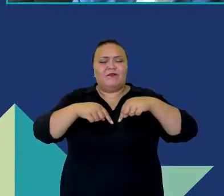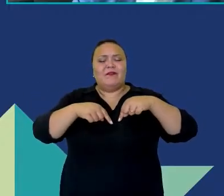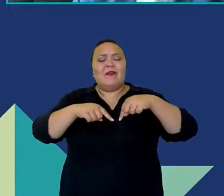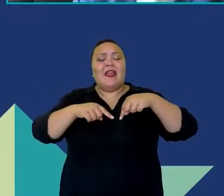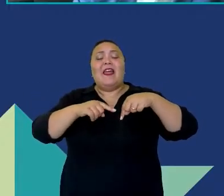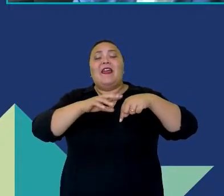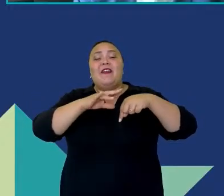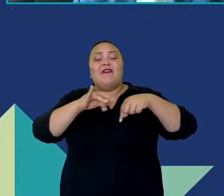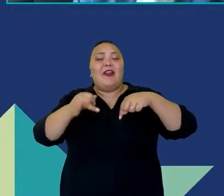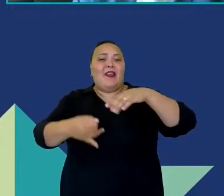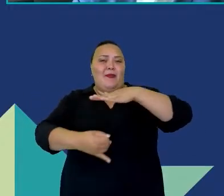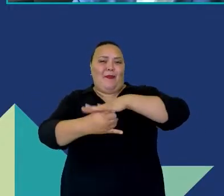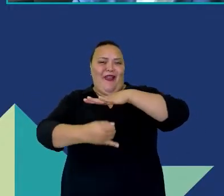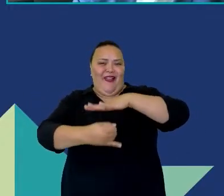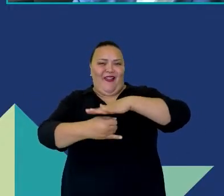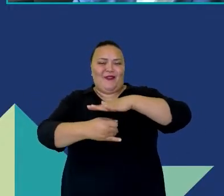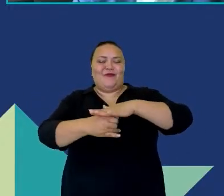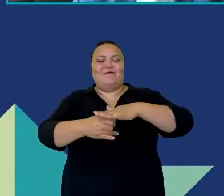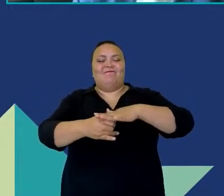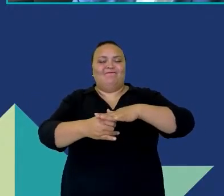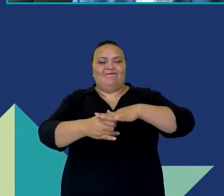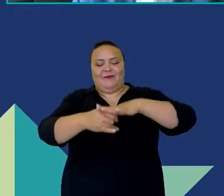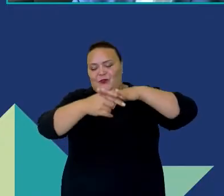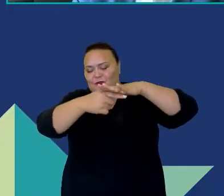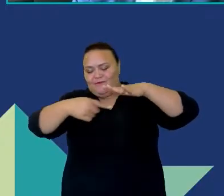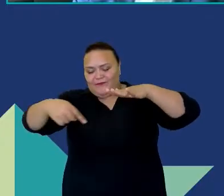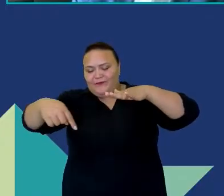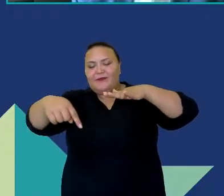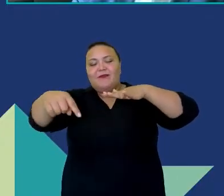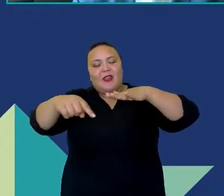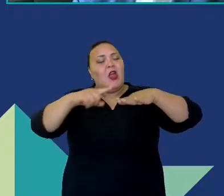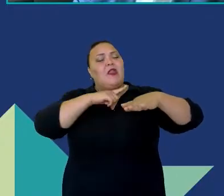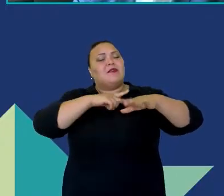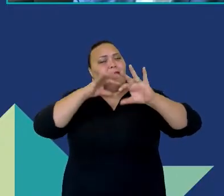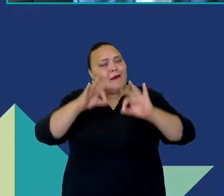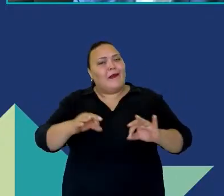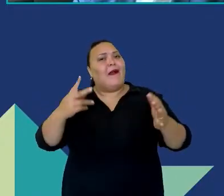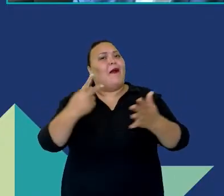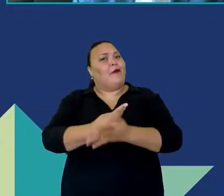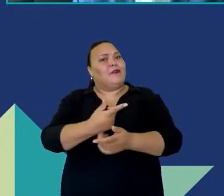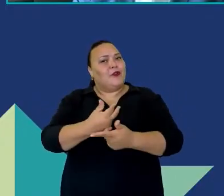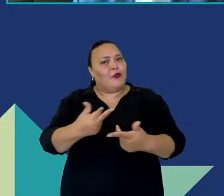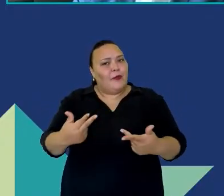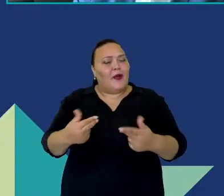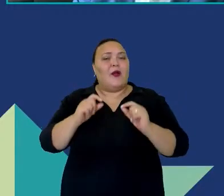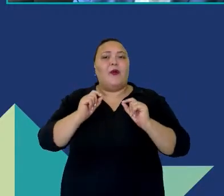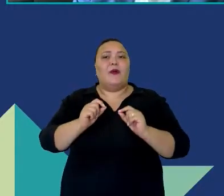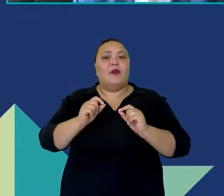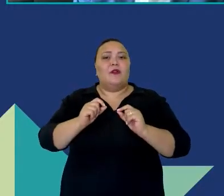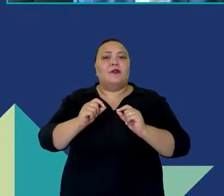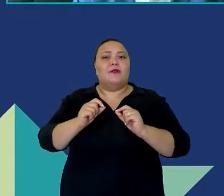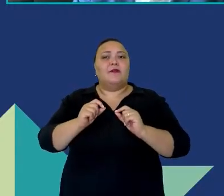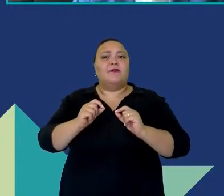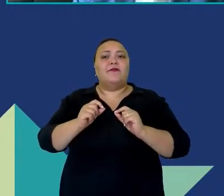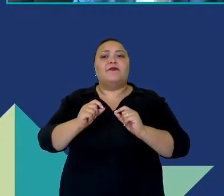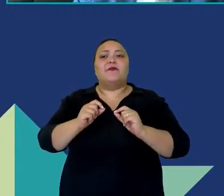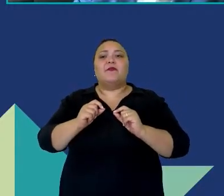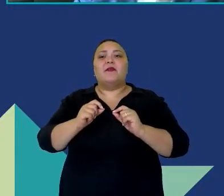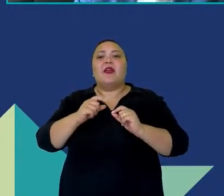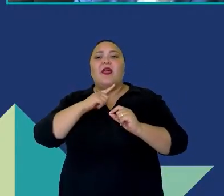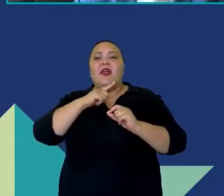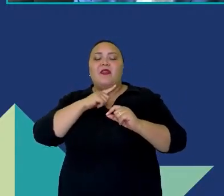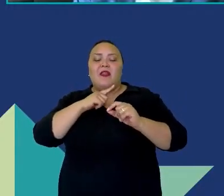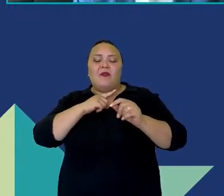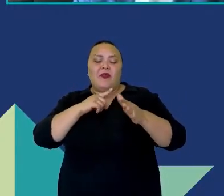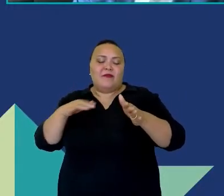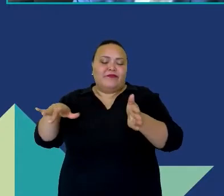something happened there where you have a wet toe, and also you expanded this with dams that were not